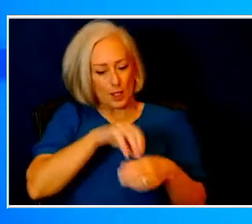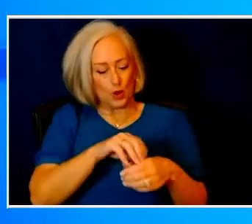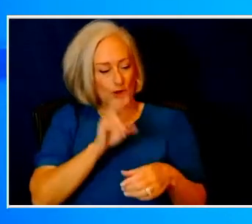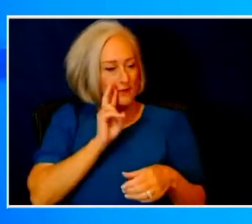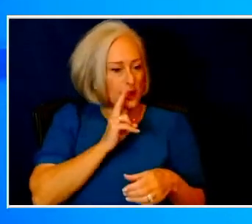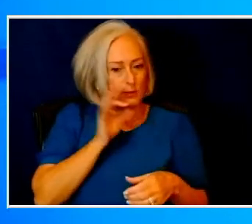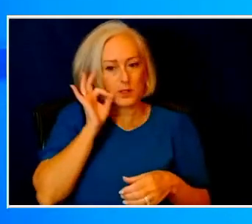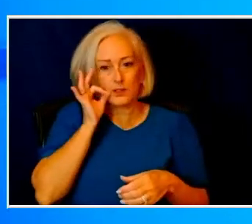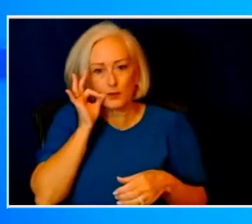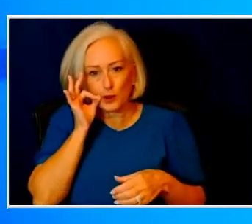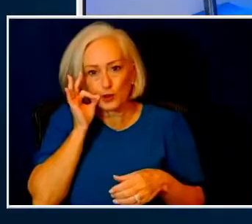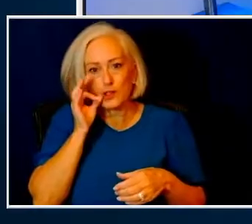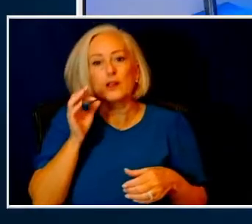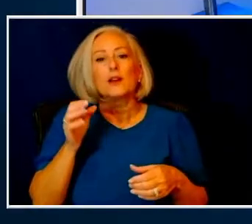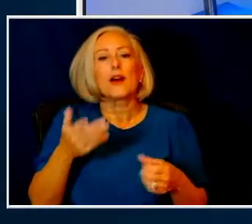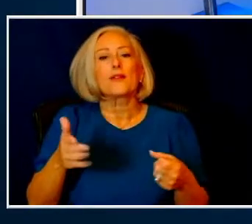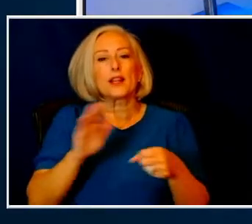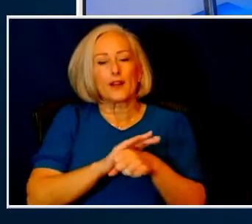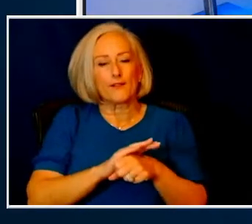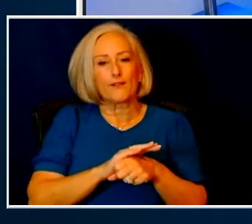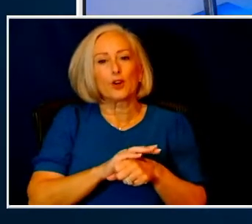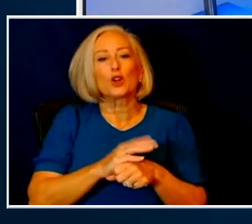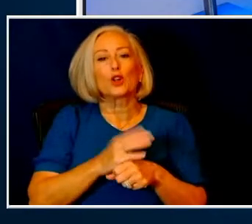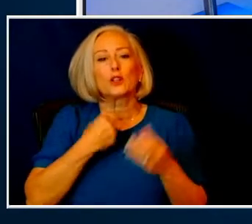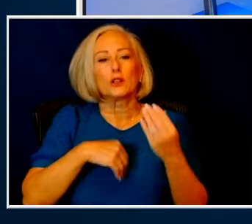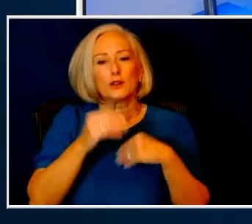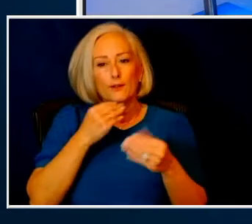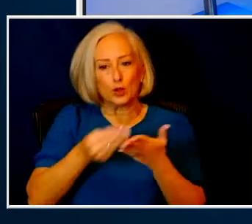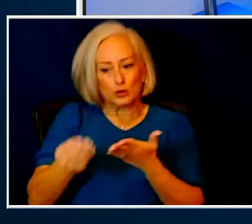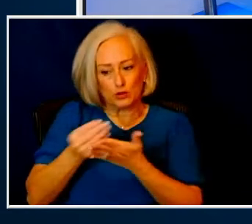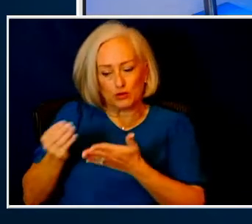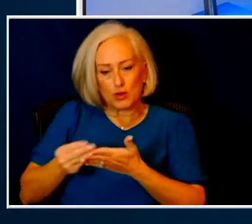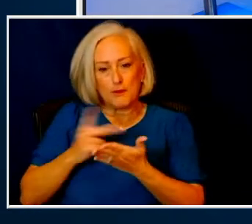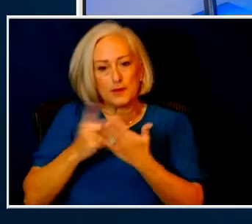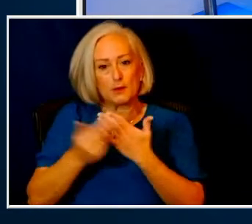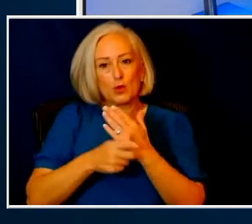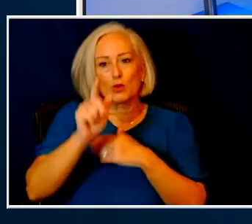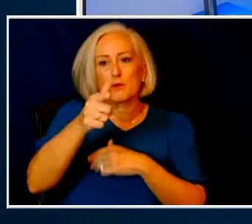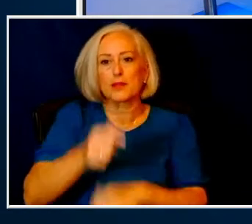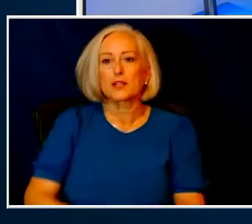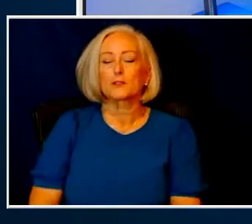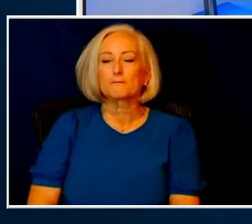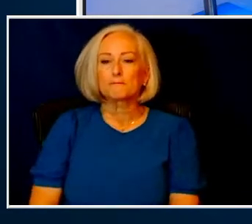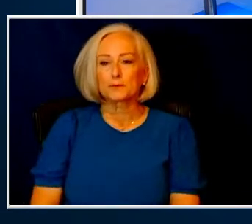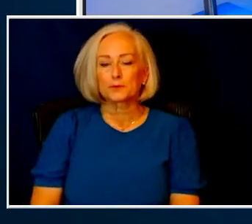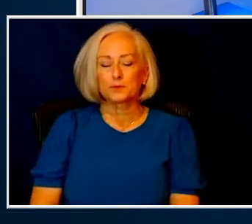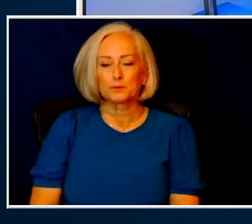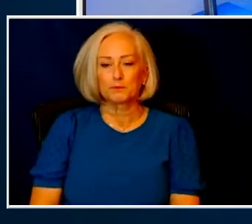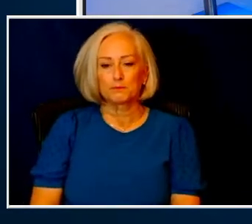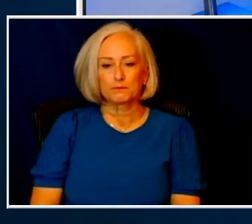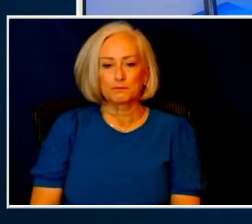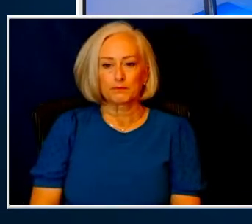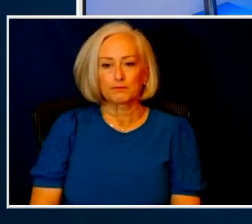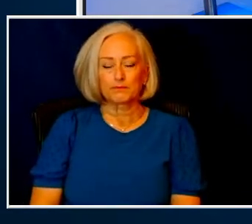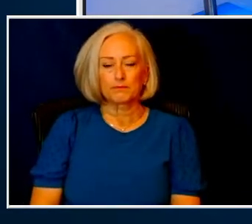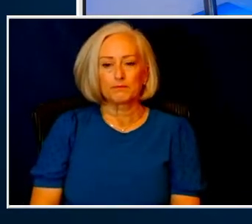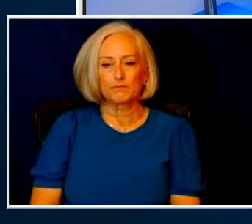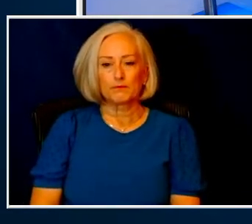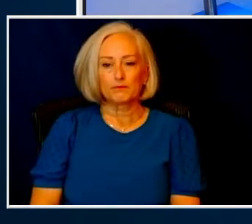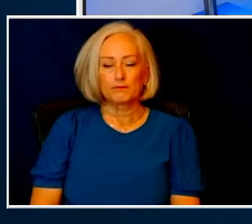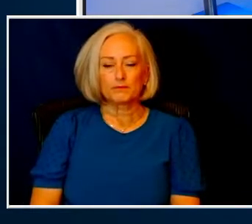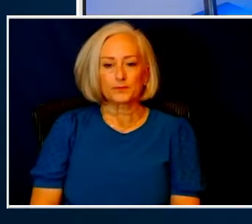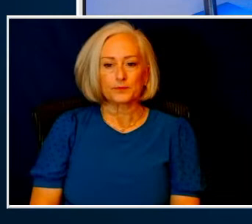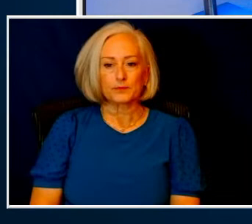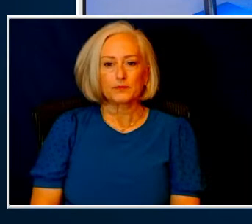full grocery meal program later on. And Okay, just a couple of more. Go ahead, Jill. Sharon wants to know, and Angela want to know, does fatty